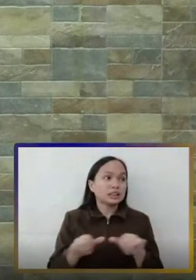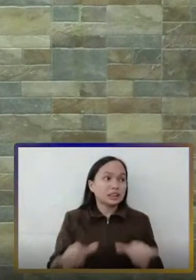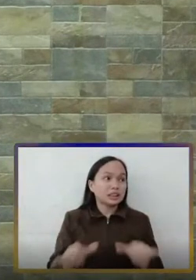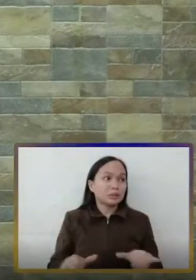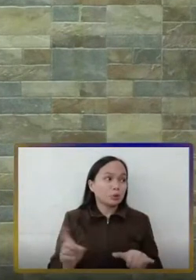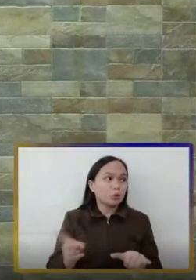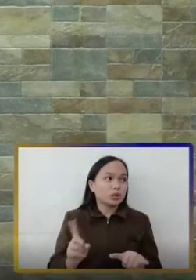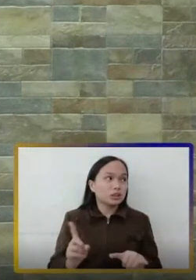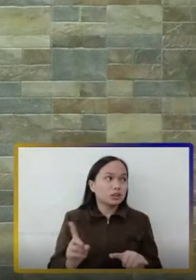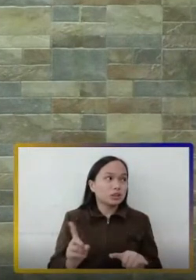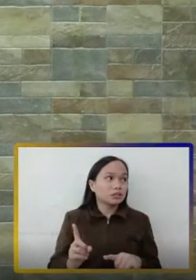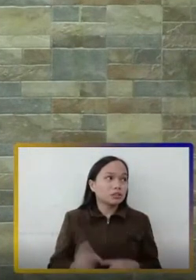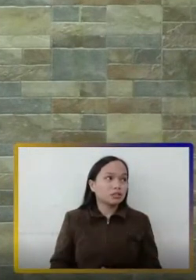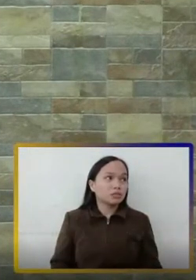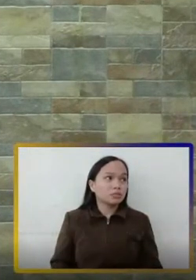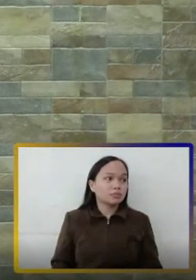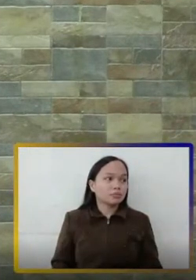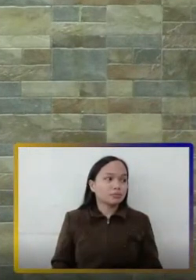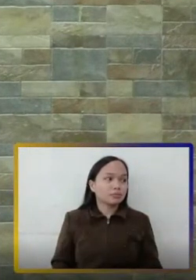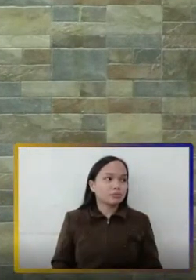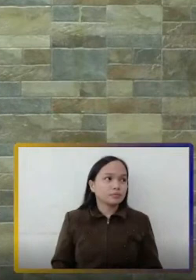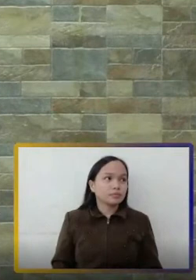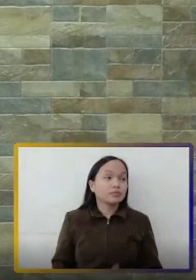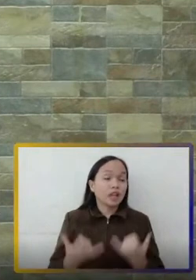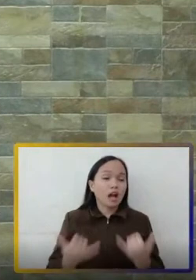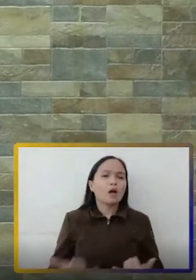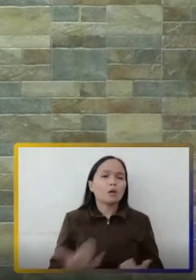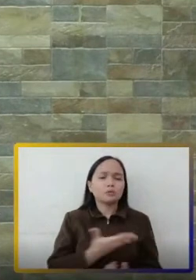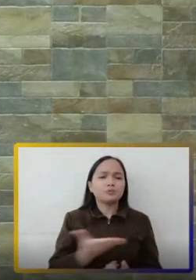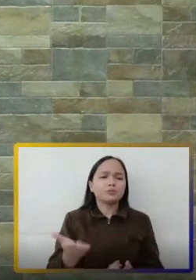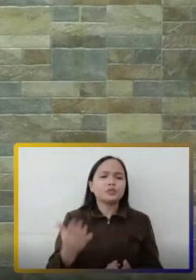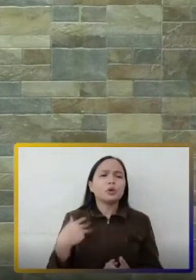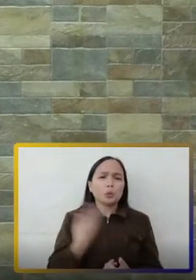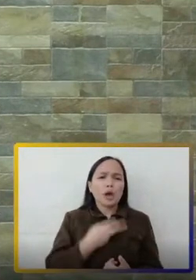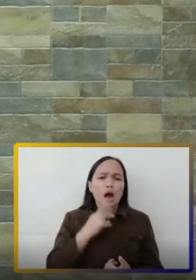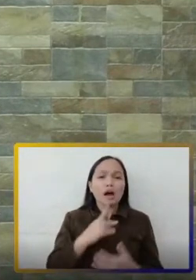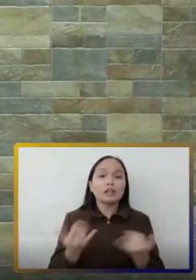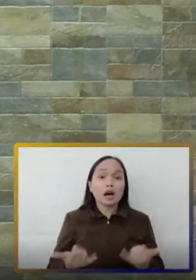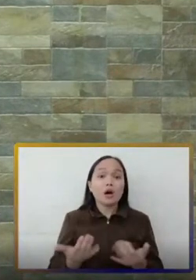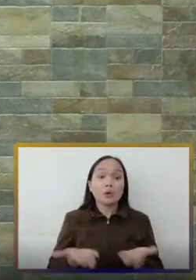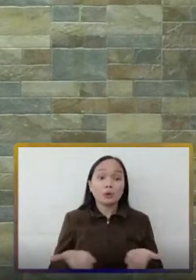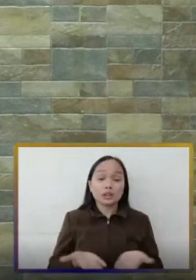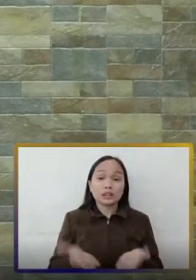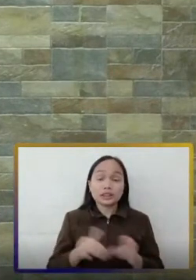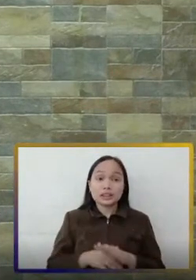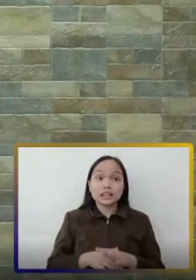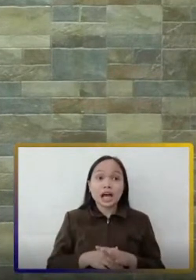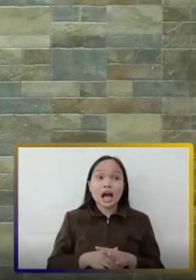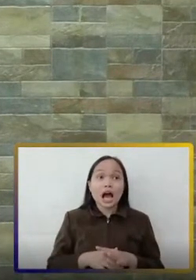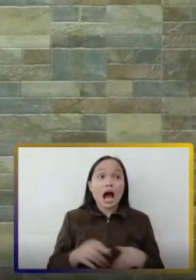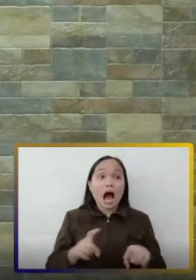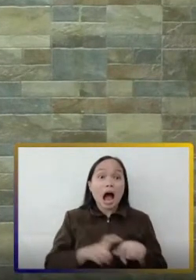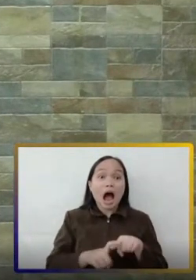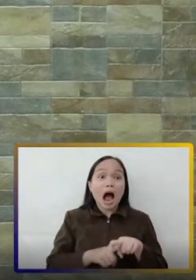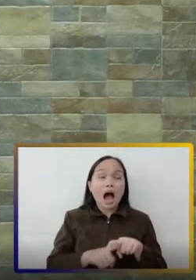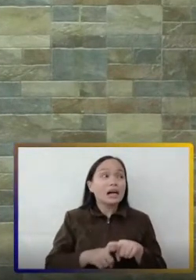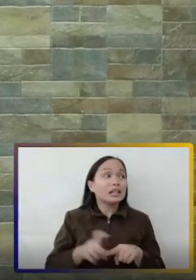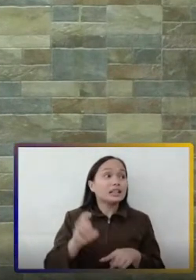na ginagamit sa world system? Now kapatid, nandito na po tayo sa tinatawag na electronic world system.